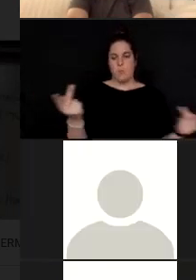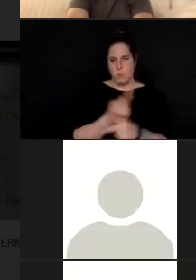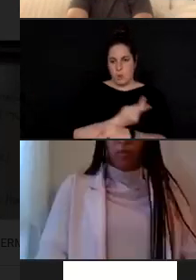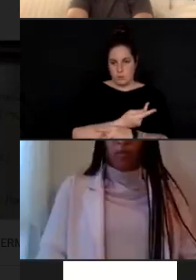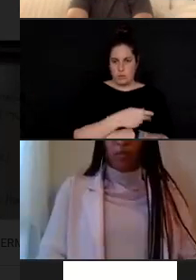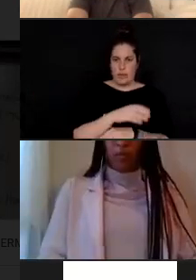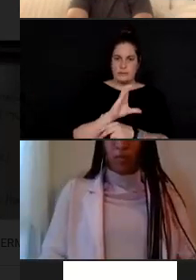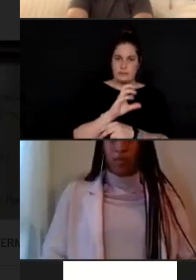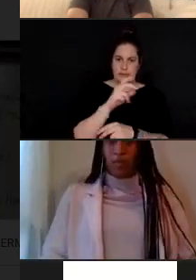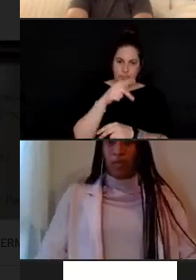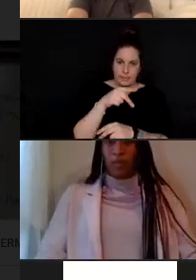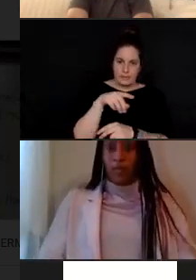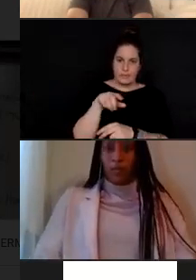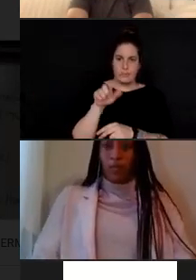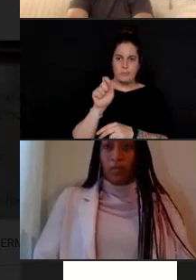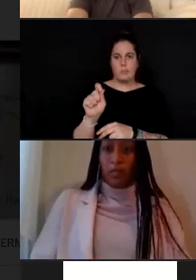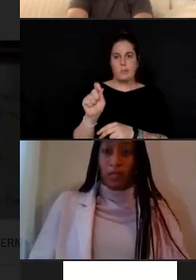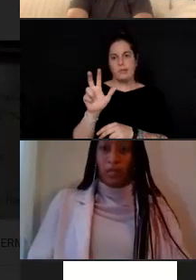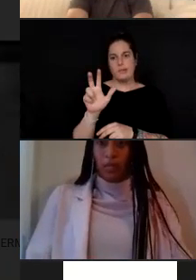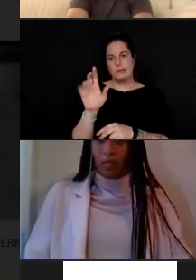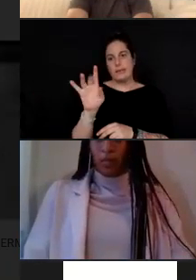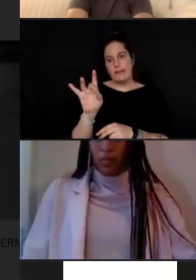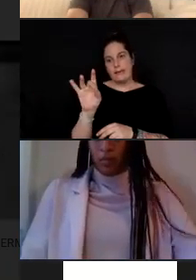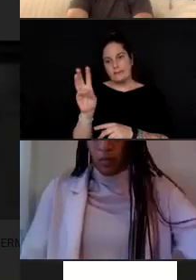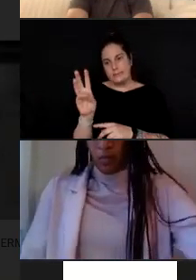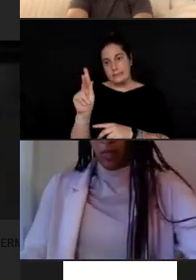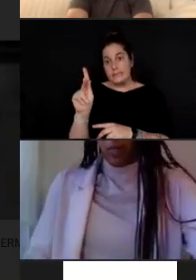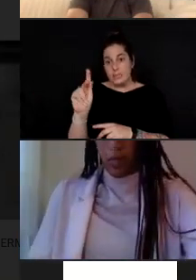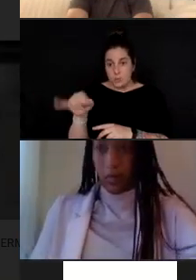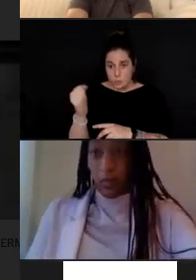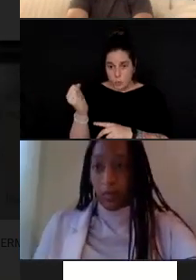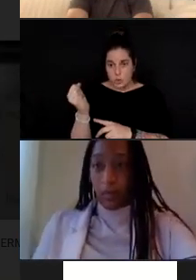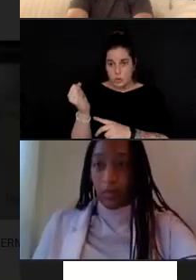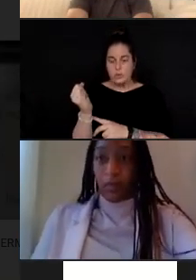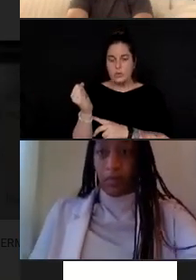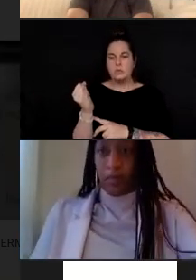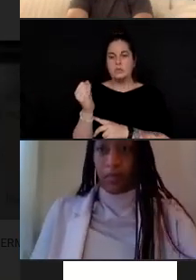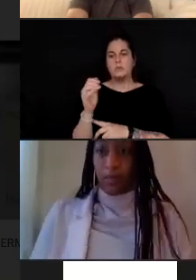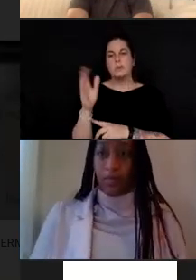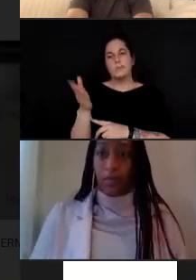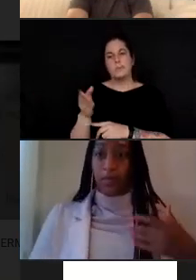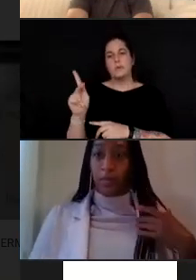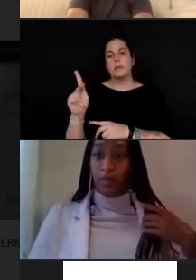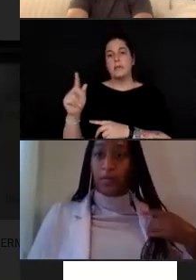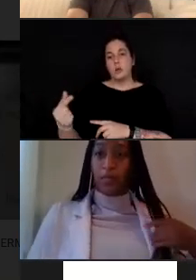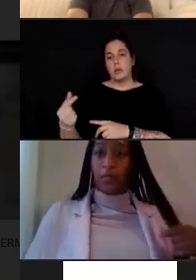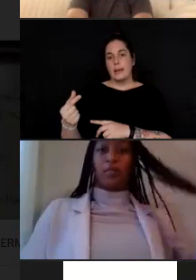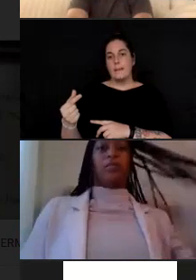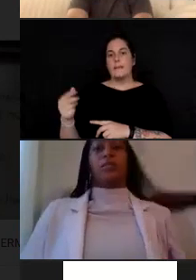which is 0.386 kilojoules per kilogram Kelvin.